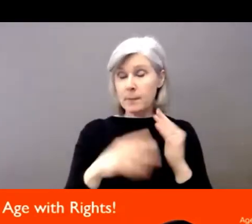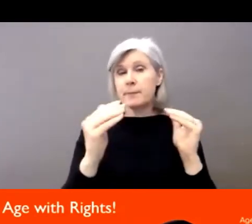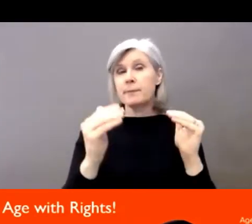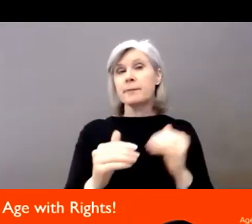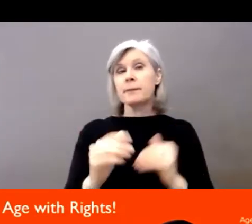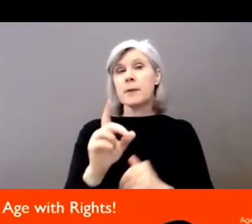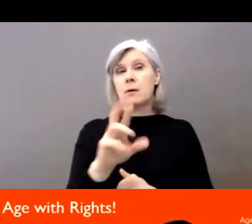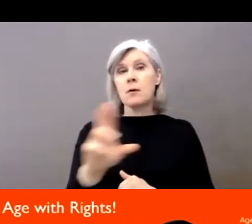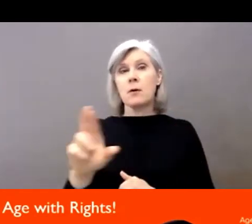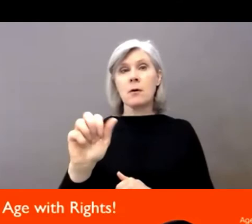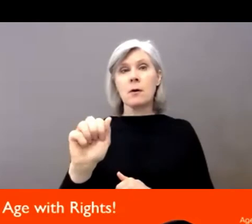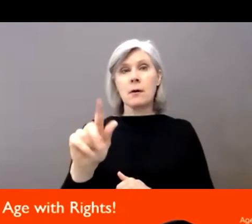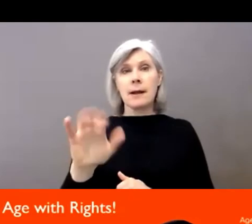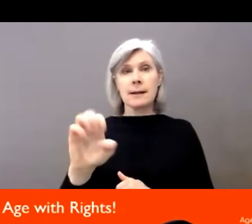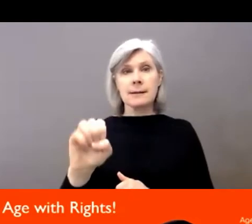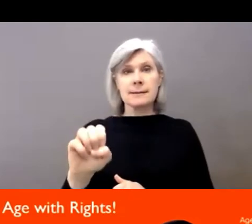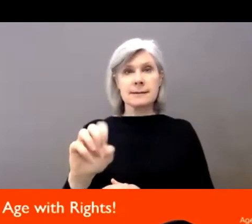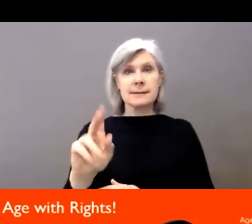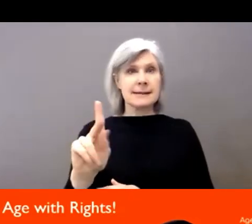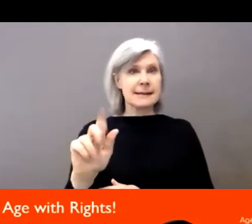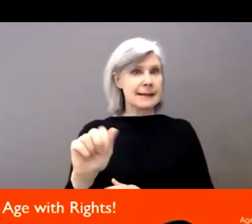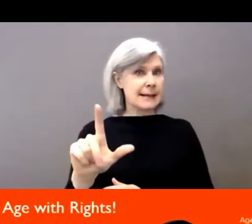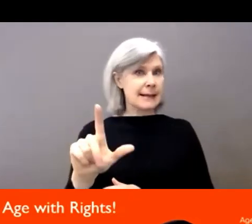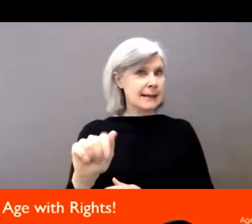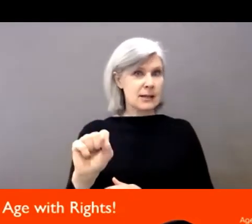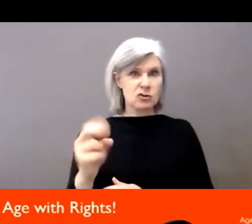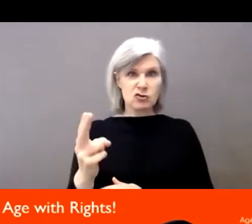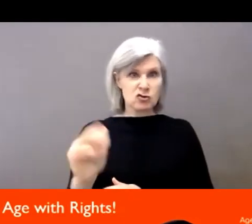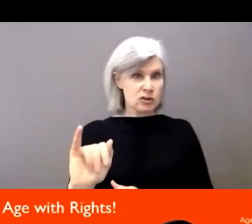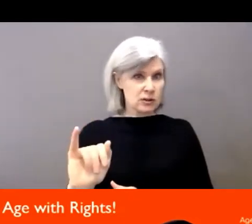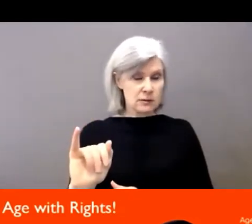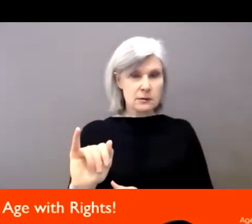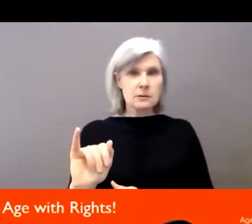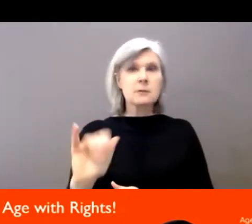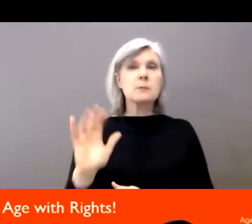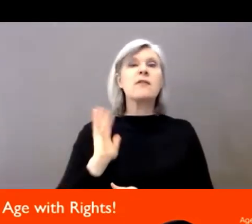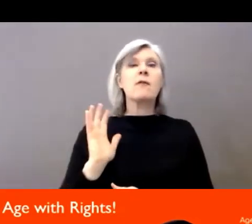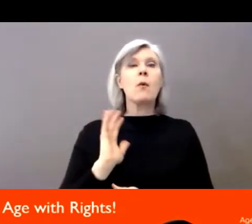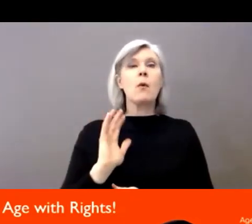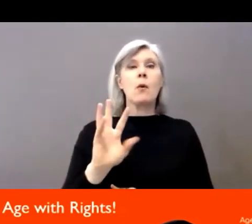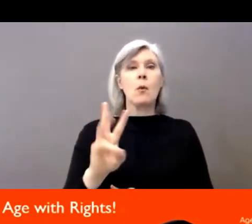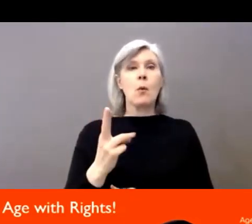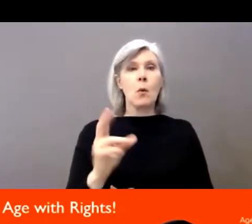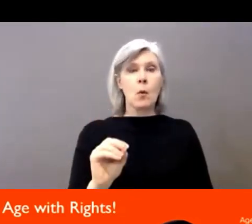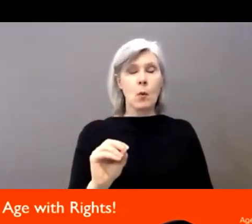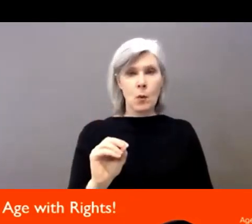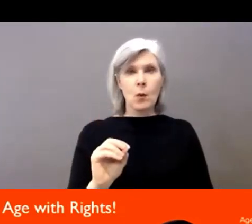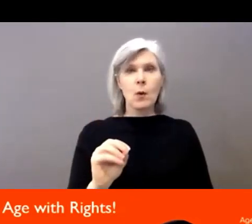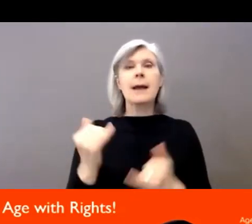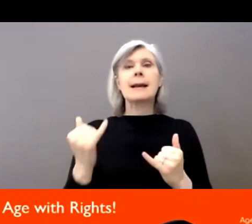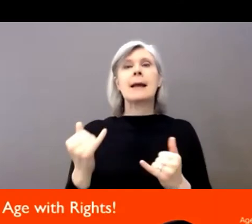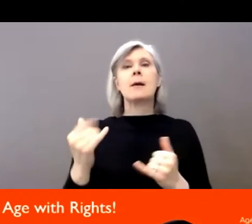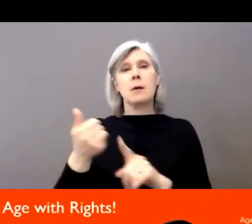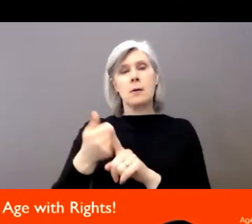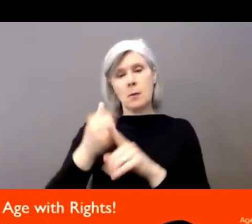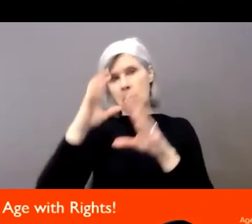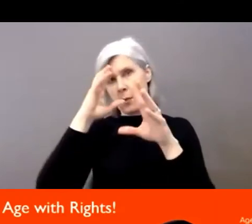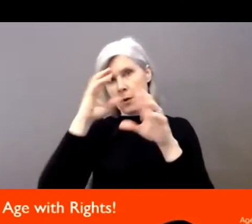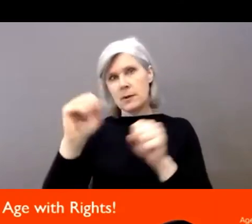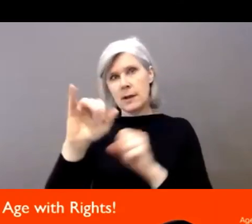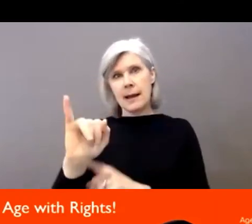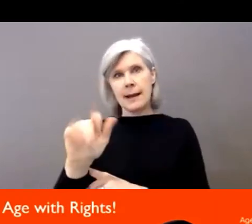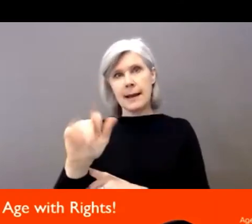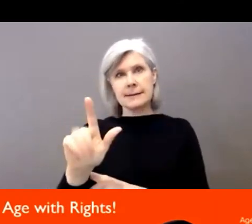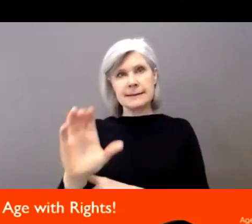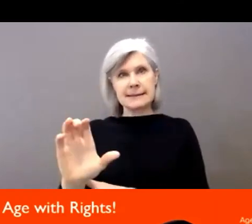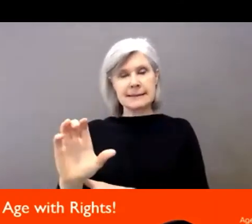Kalashi, formerly from the World Health Organization. He's now the president of ILC Brazil, and he'll be telling us about the horrific